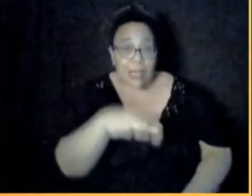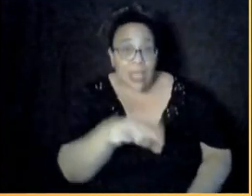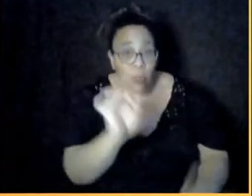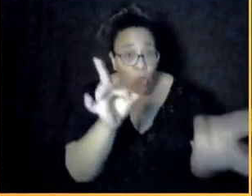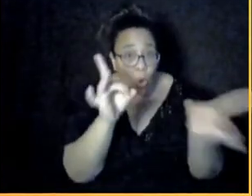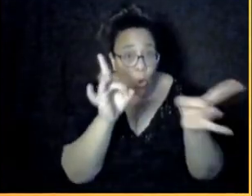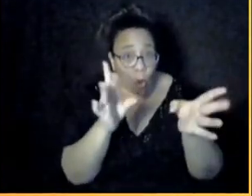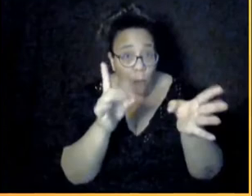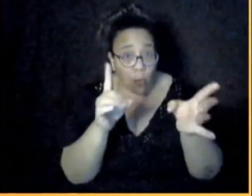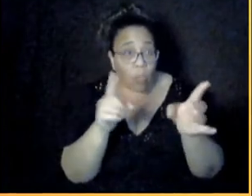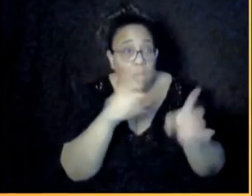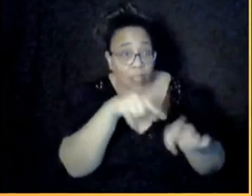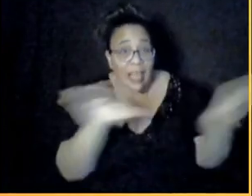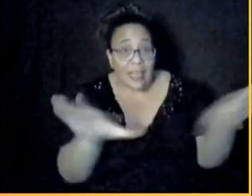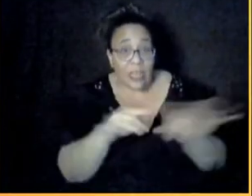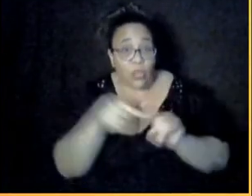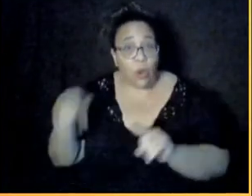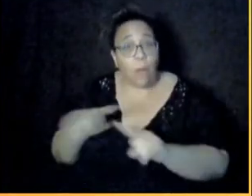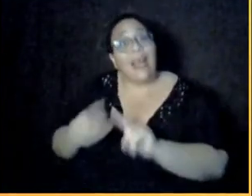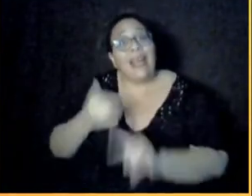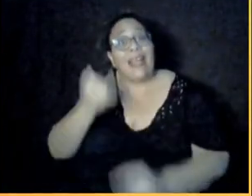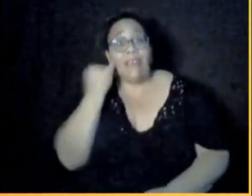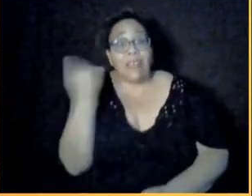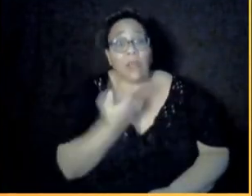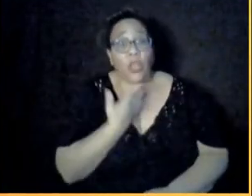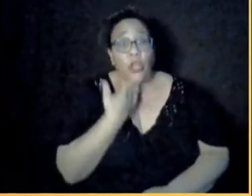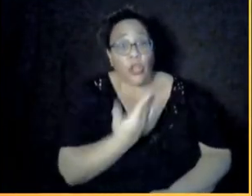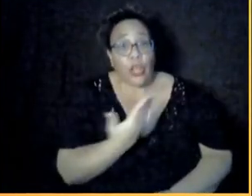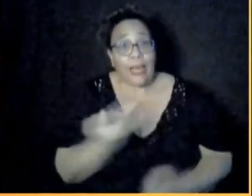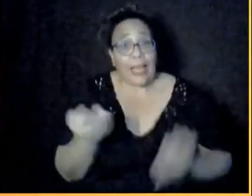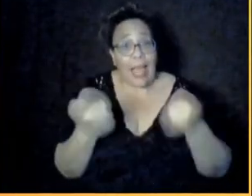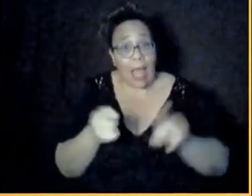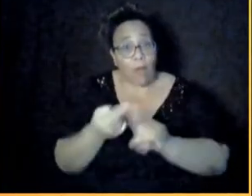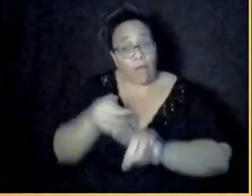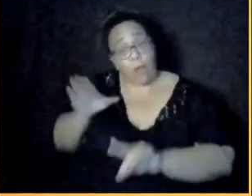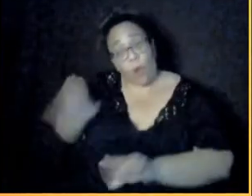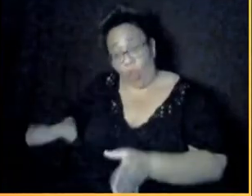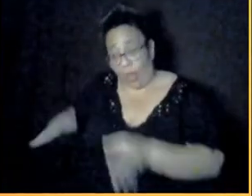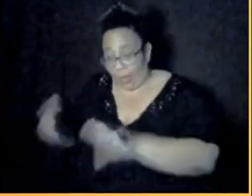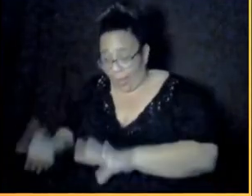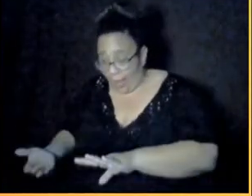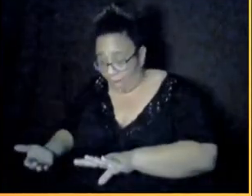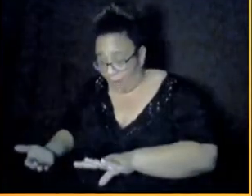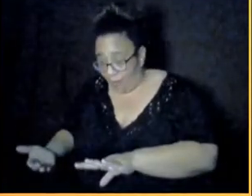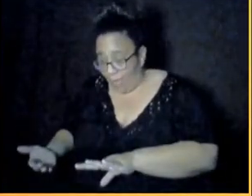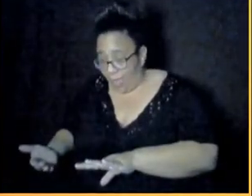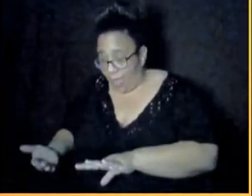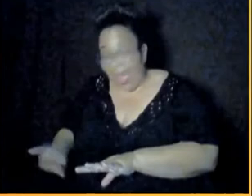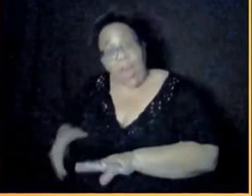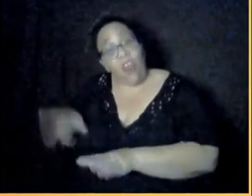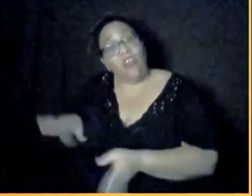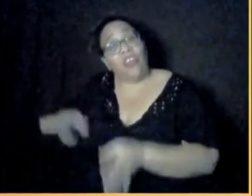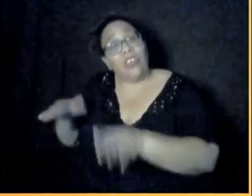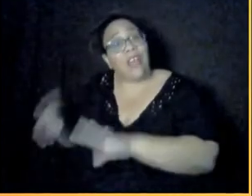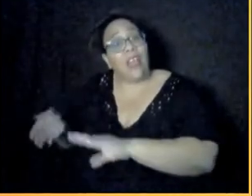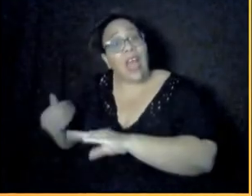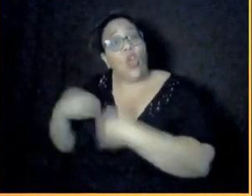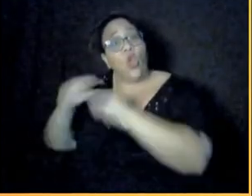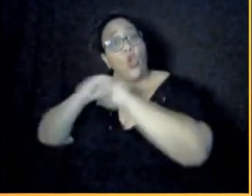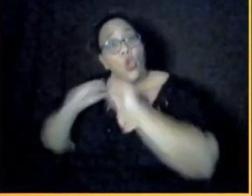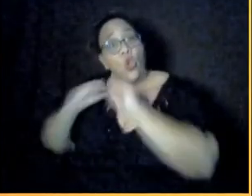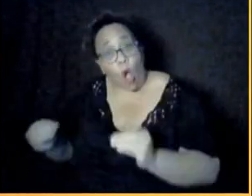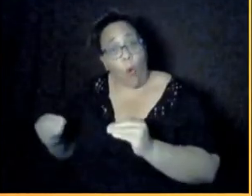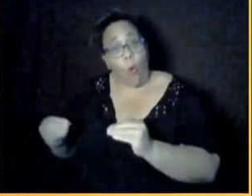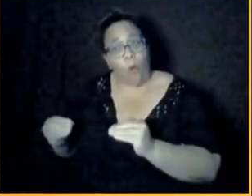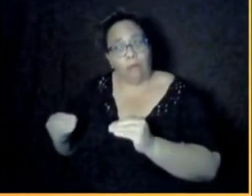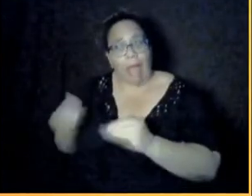but if good things could come out of it and her death didn't go in vain, then that helps me. It just, to me, it's a grieving thing.